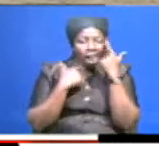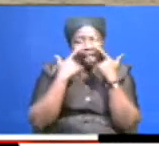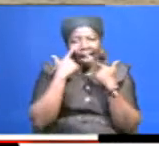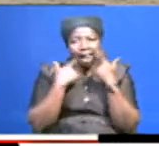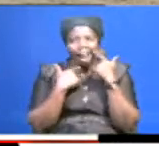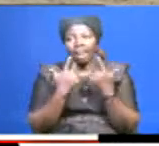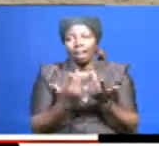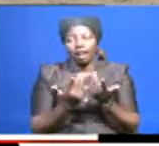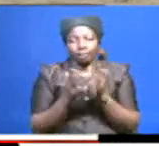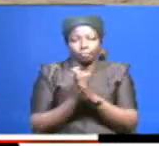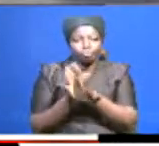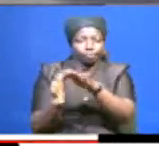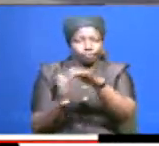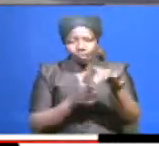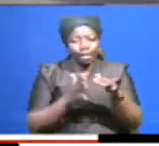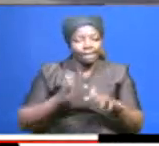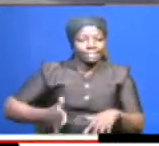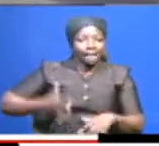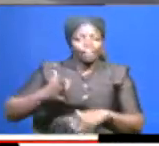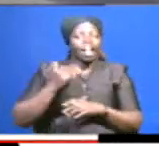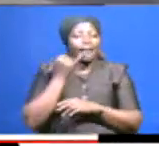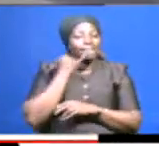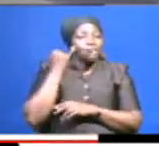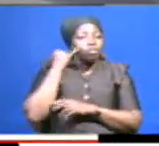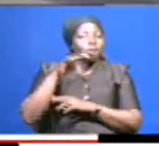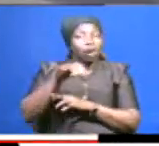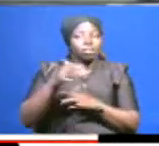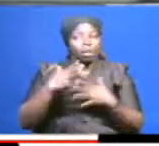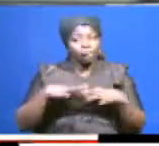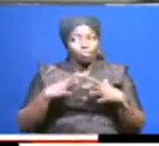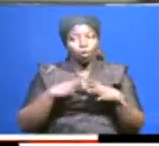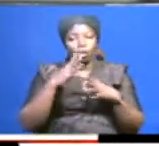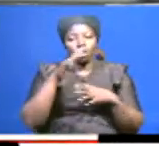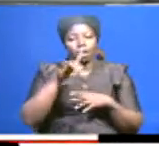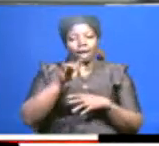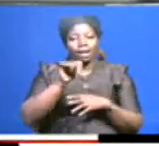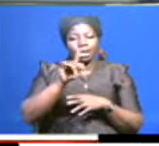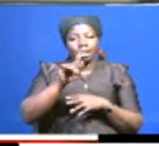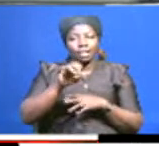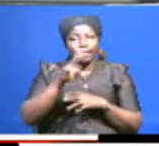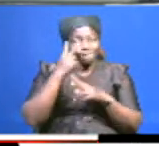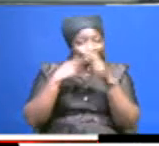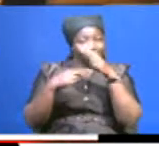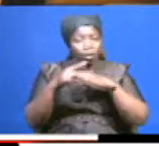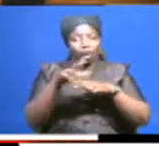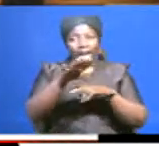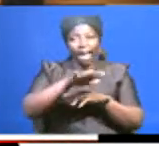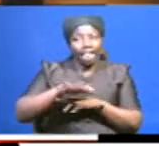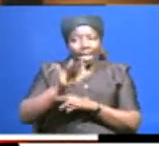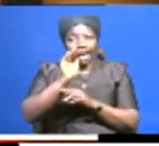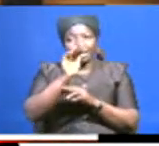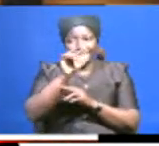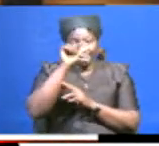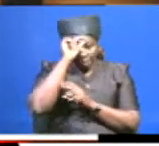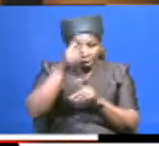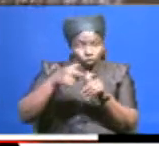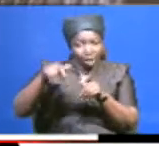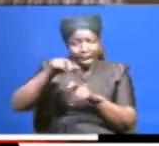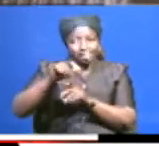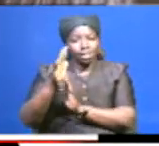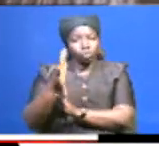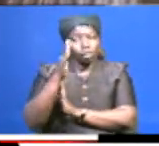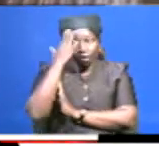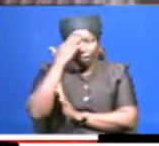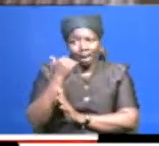In Naivasha, Nakuru County, residents of Lakeview Estate are appealing to the government to beef up security following a